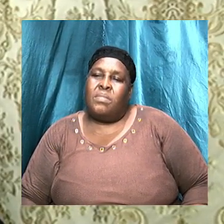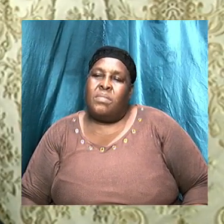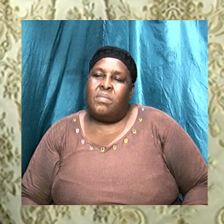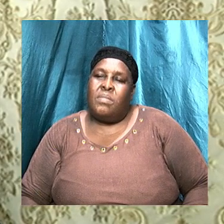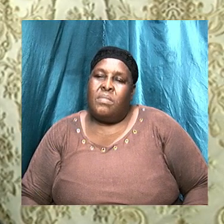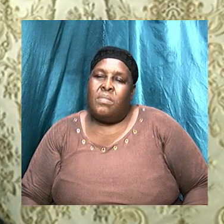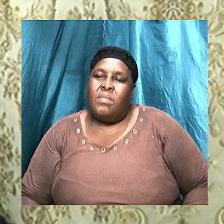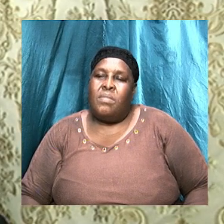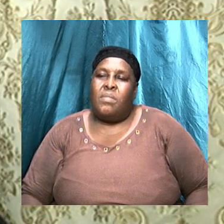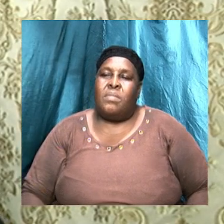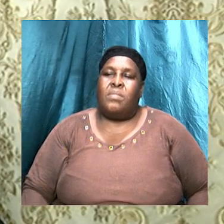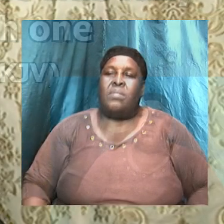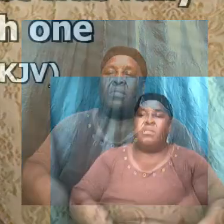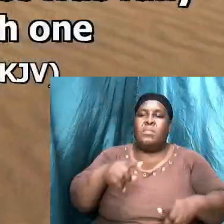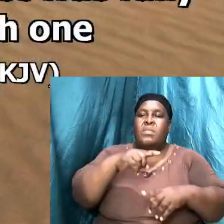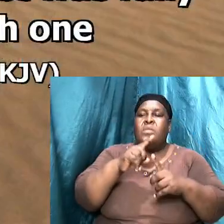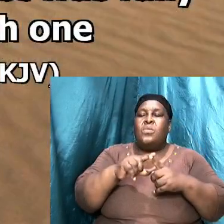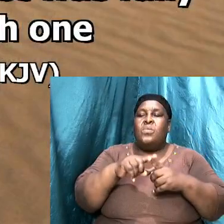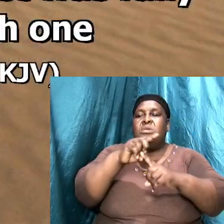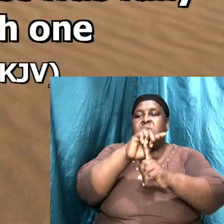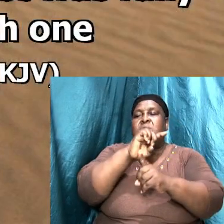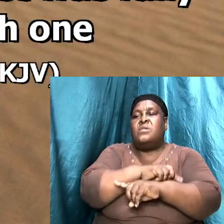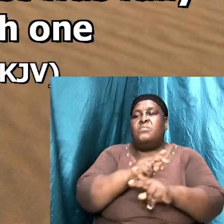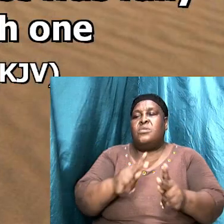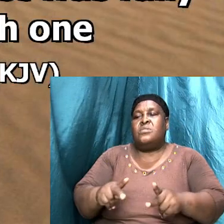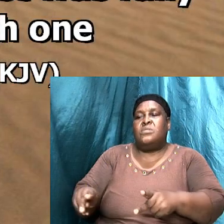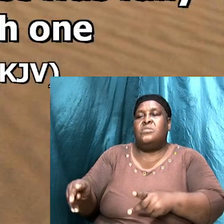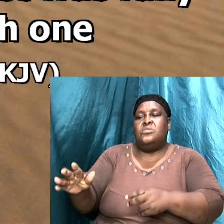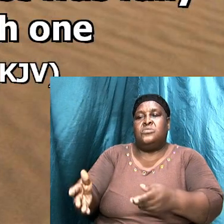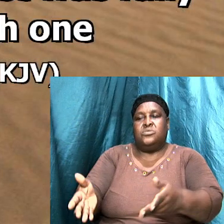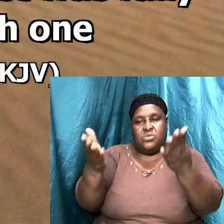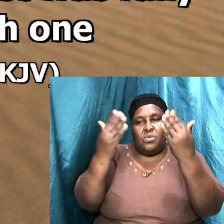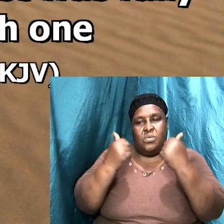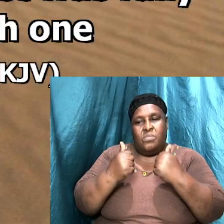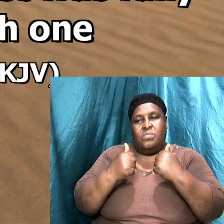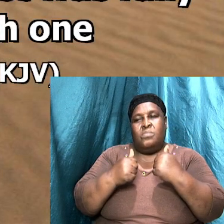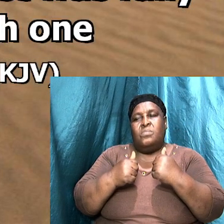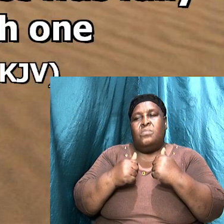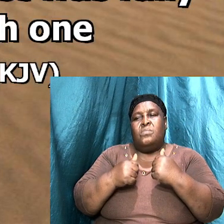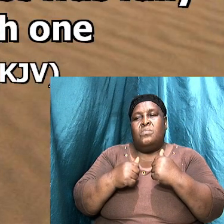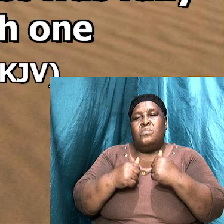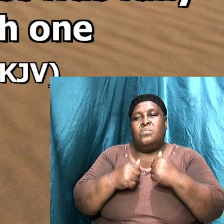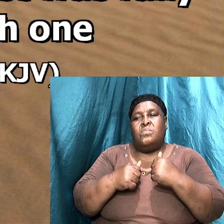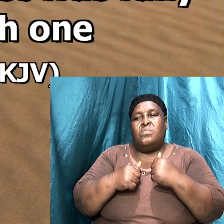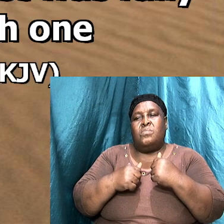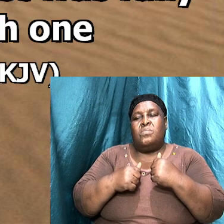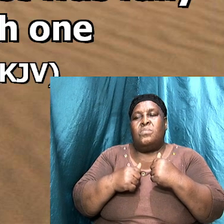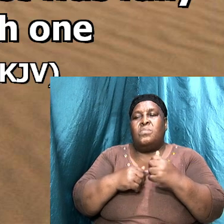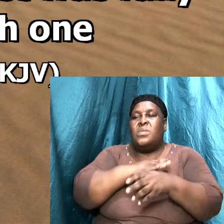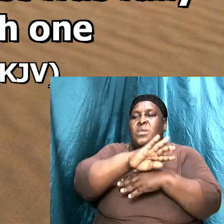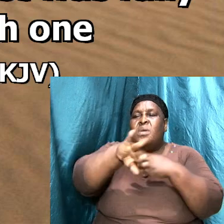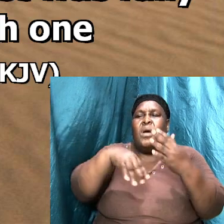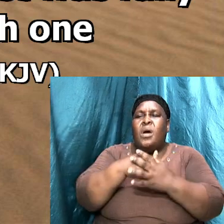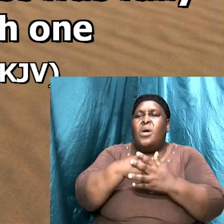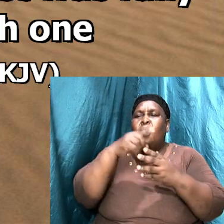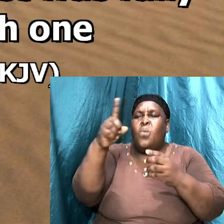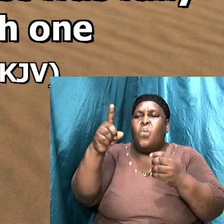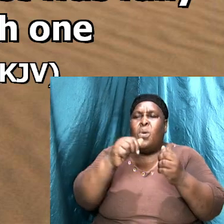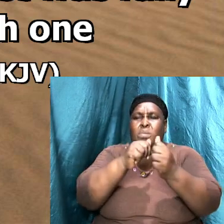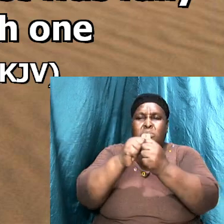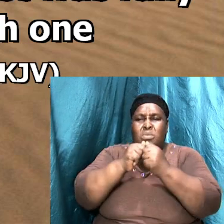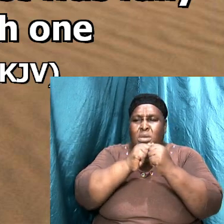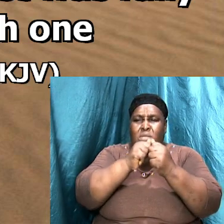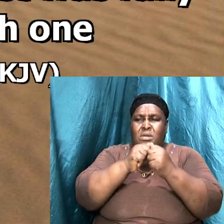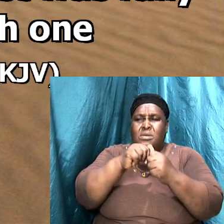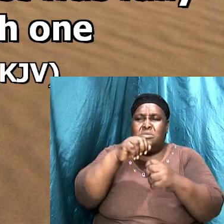1 to 4 and the day of Pentecost was fully come they were all with one accord in